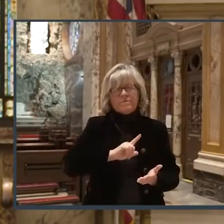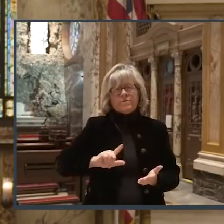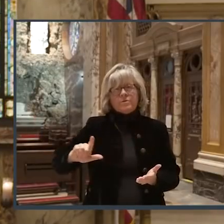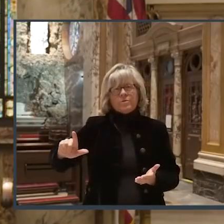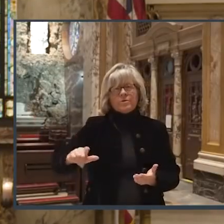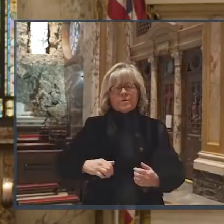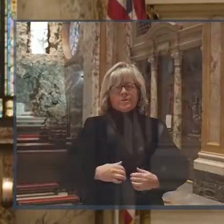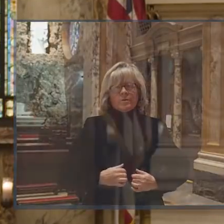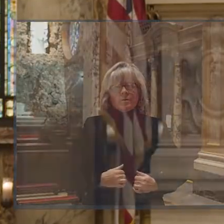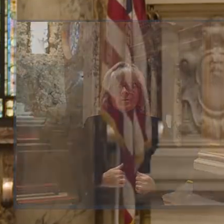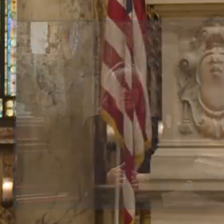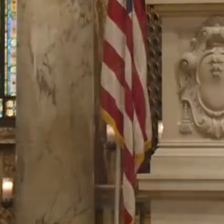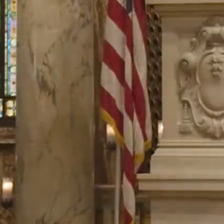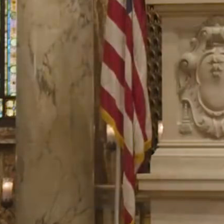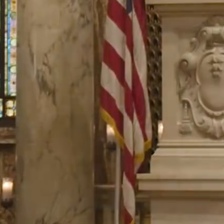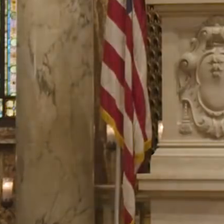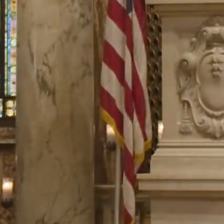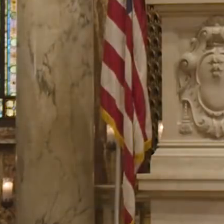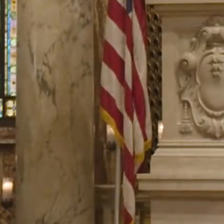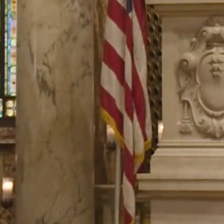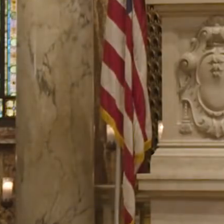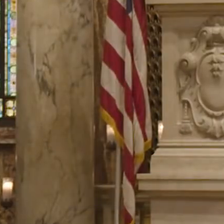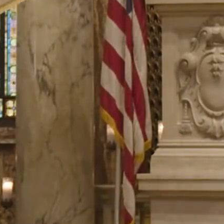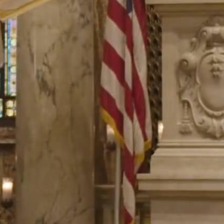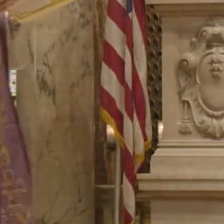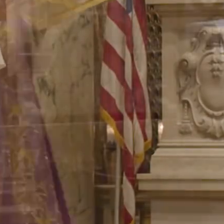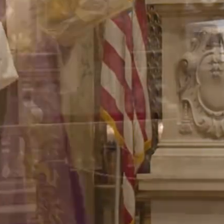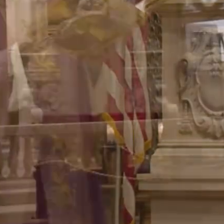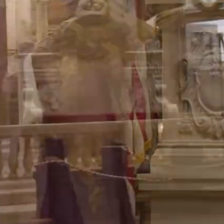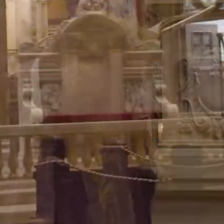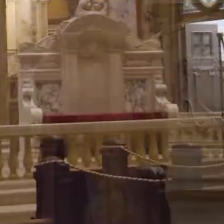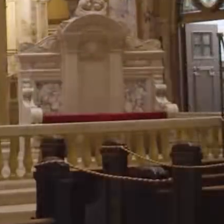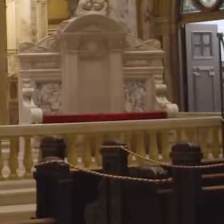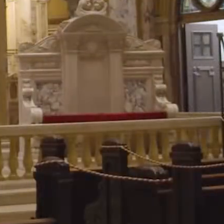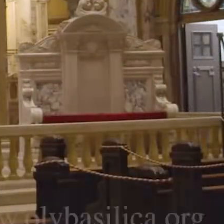the Lord. Praise to you, Lord Jesus Christ.